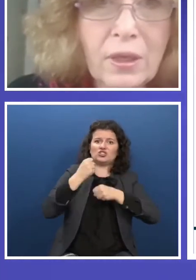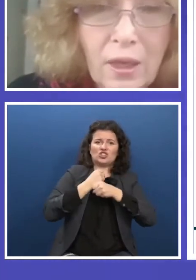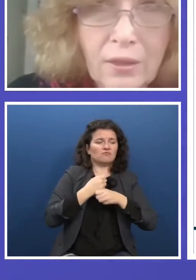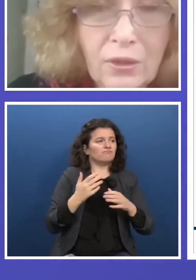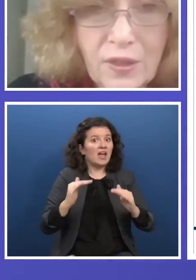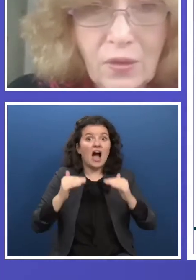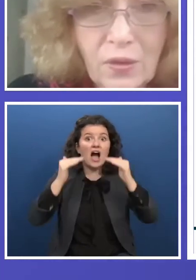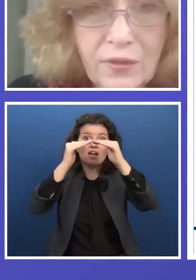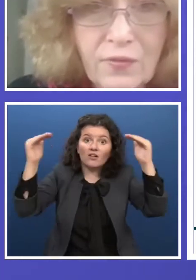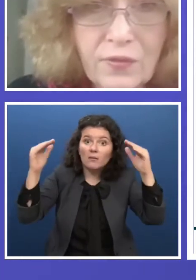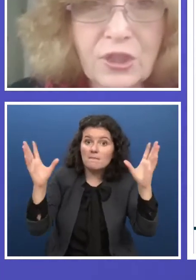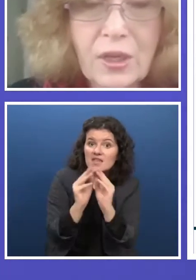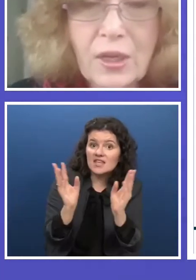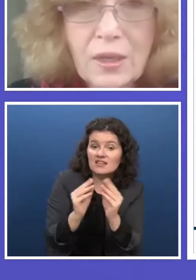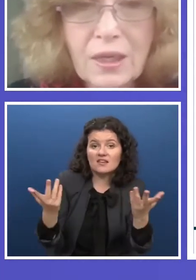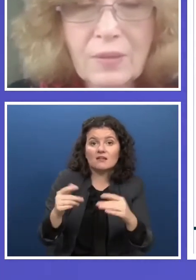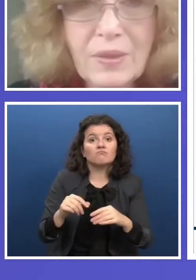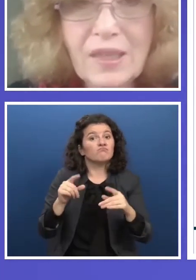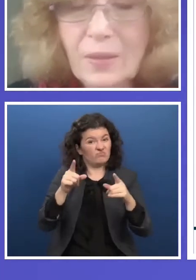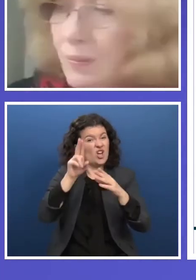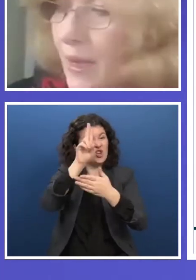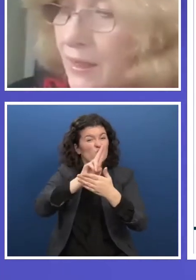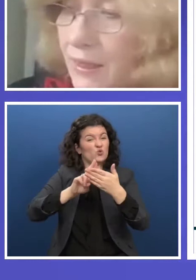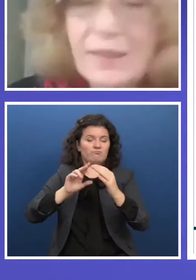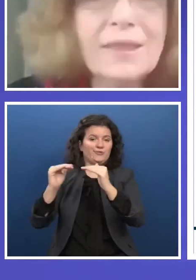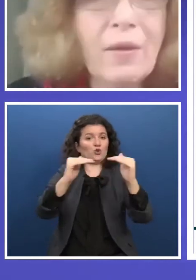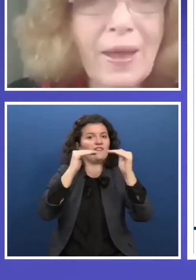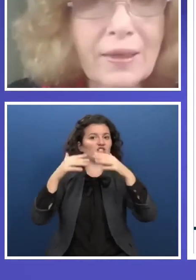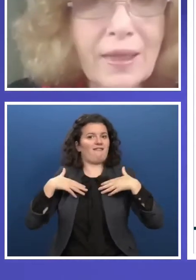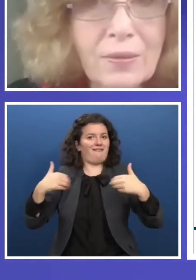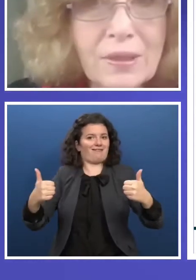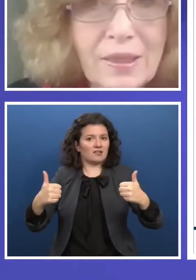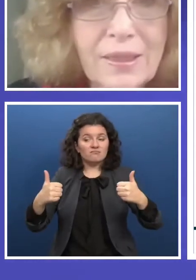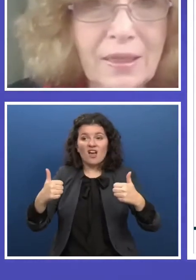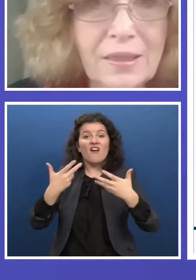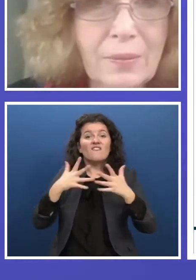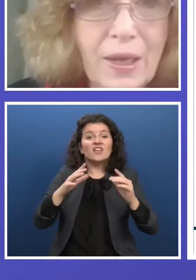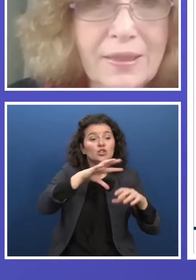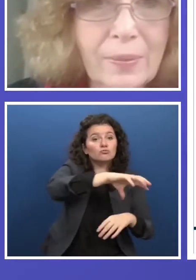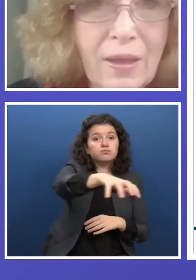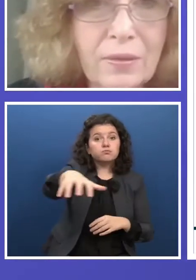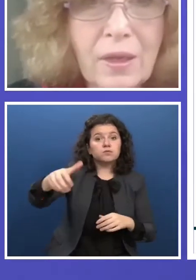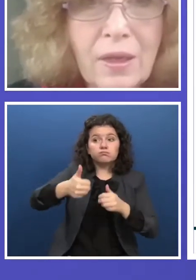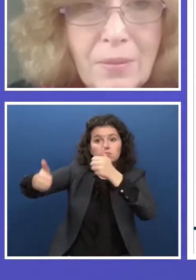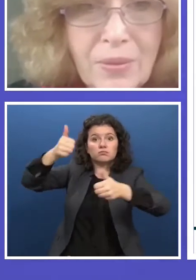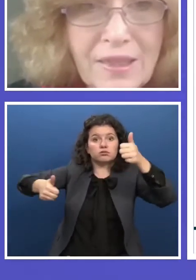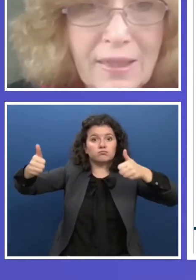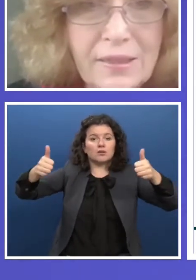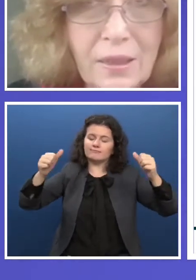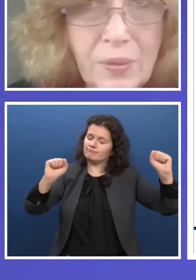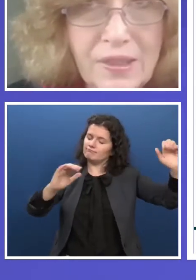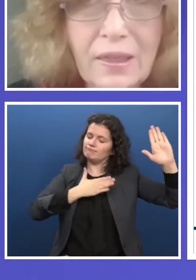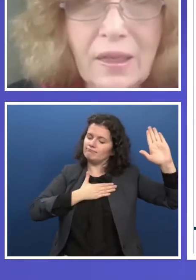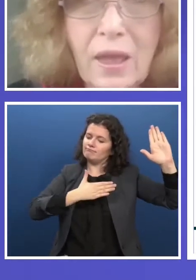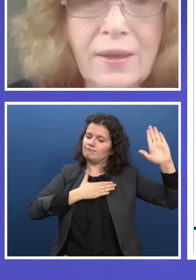on universal health coverage. Commitments have been made. It's now about accountability, and it's about member